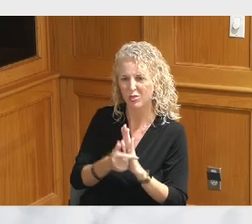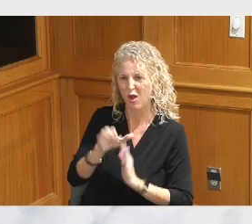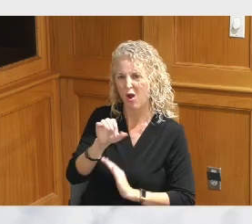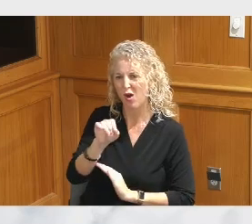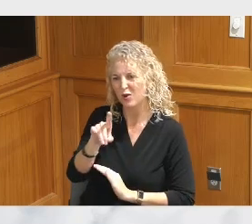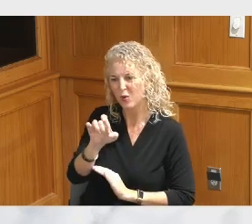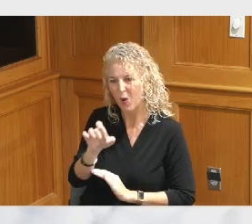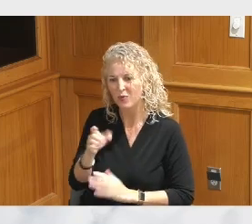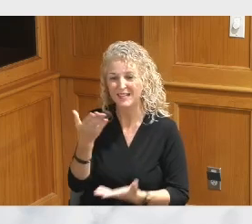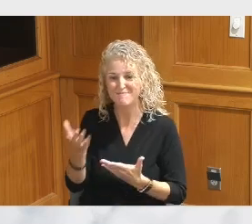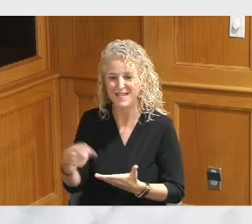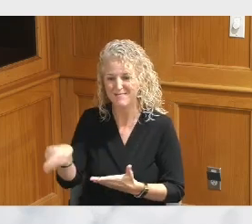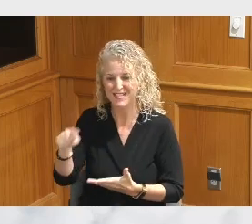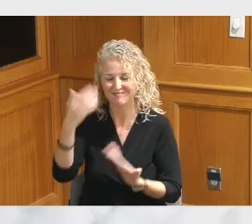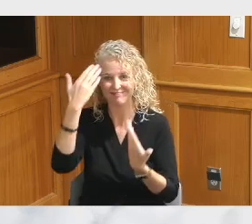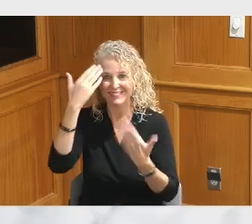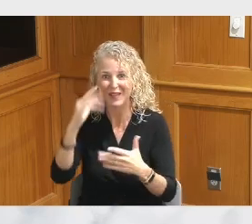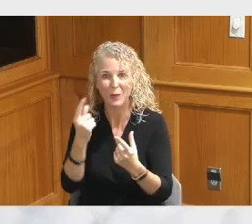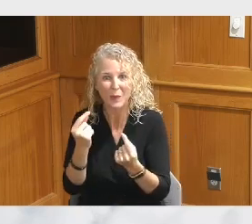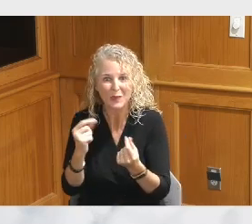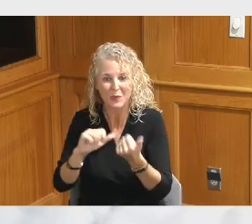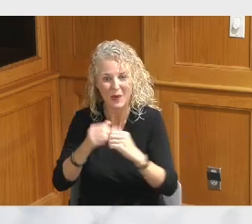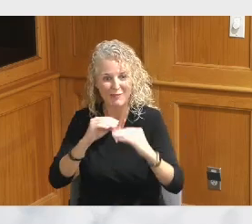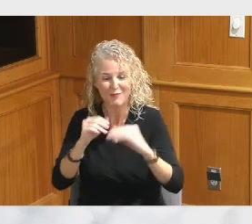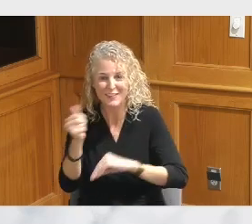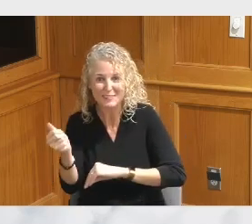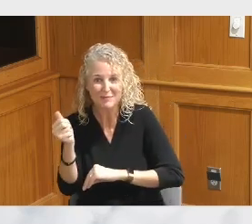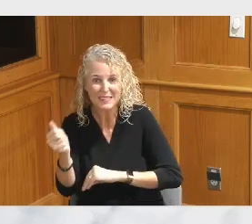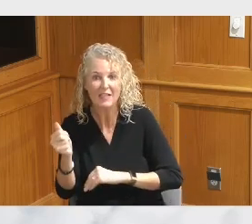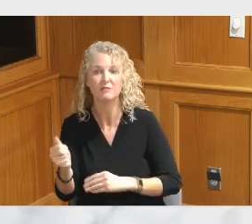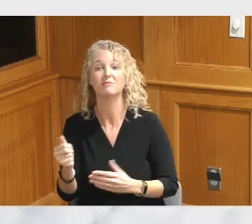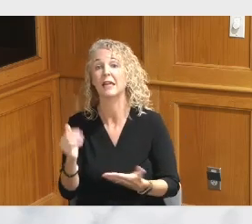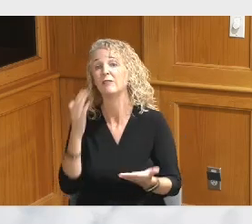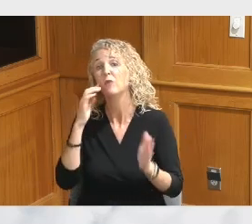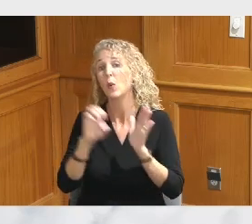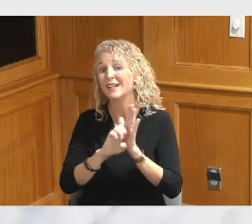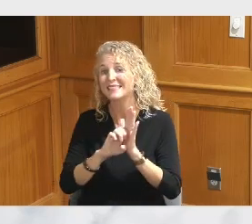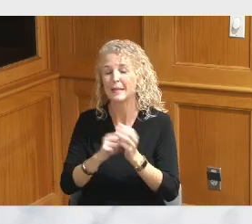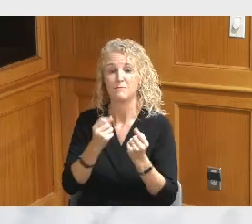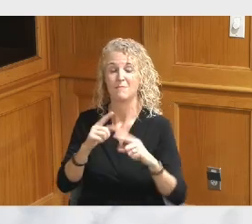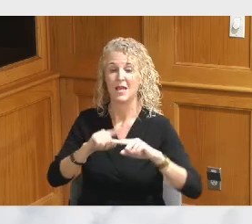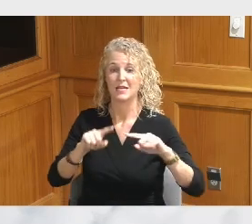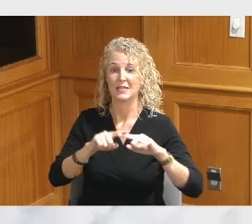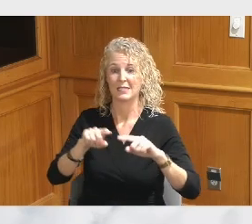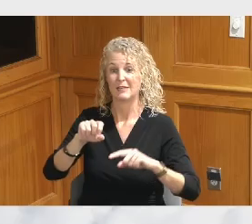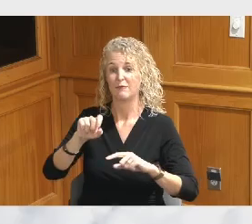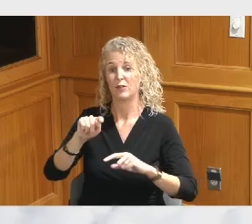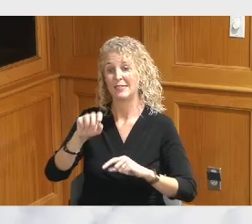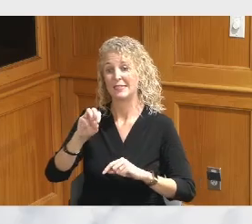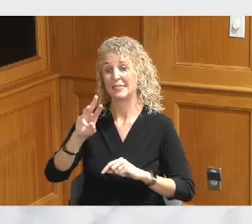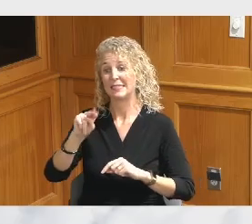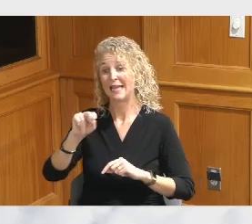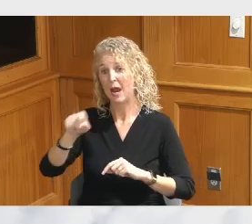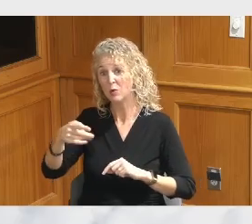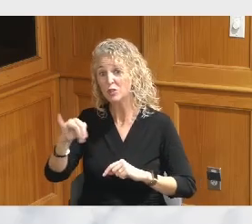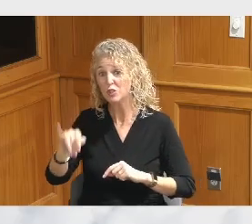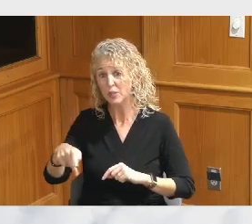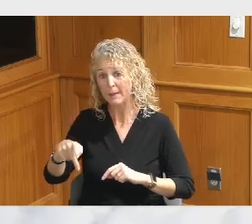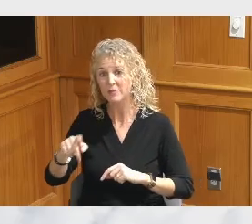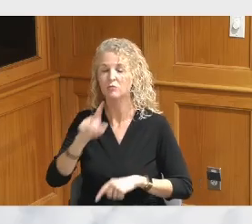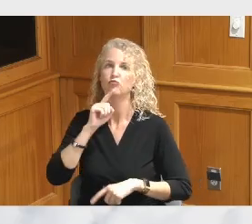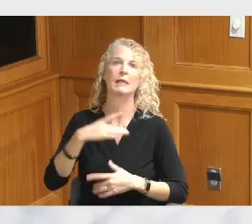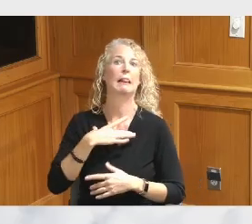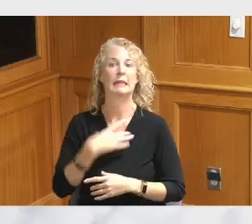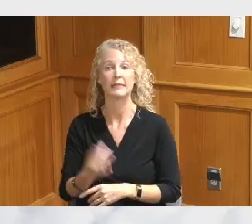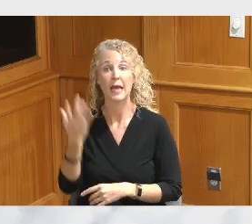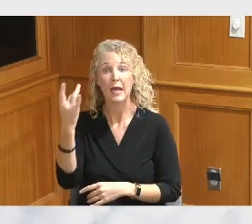necessarily have a way to resolve those. This is something that Coleraine Township, Springfield Township, many of our other municipalities really like because it lets